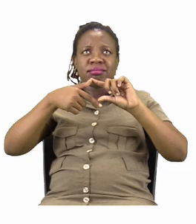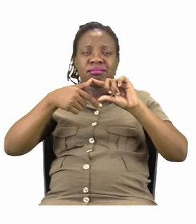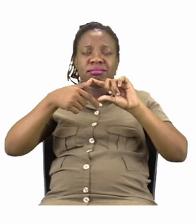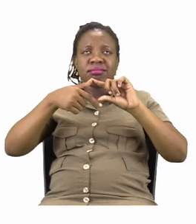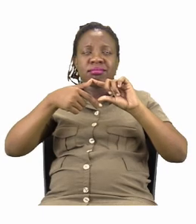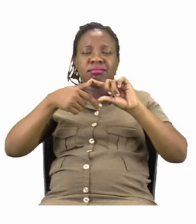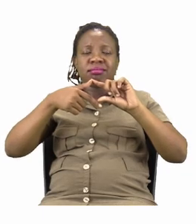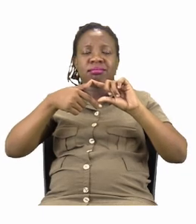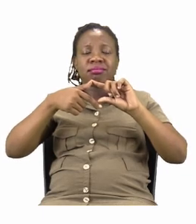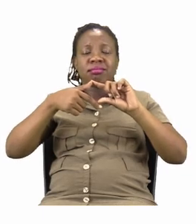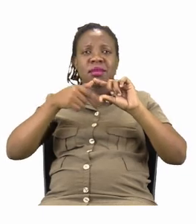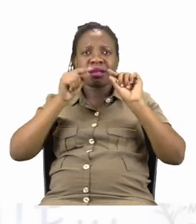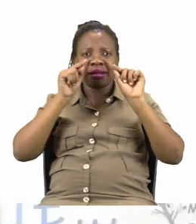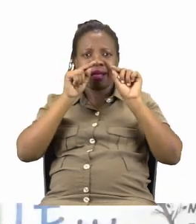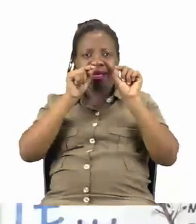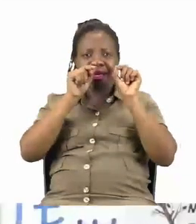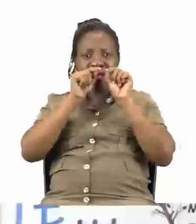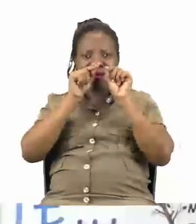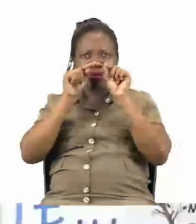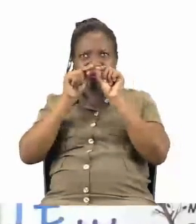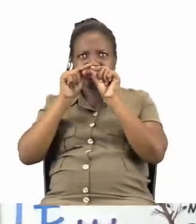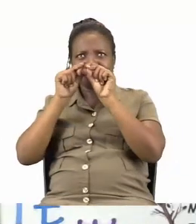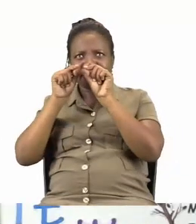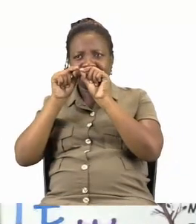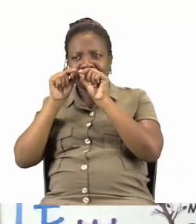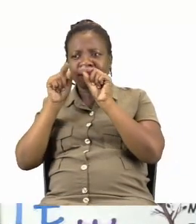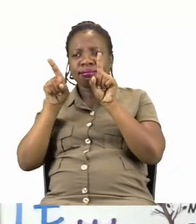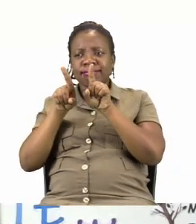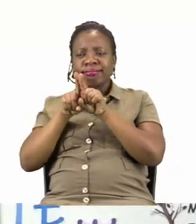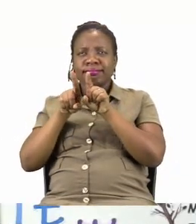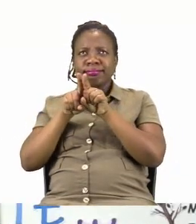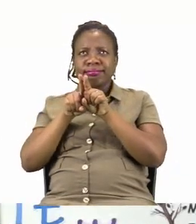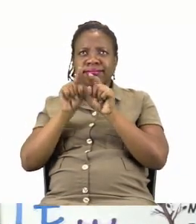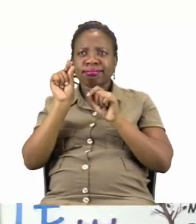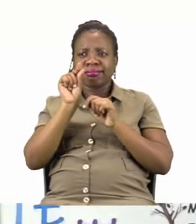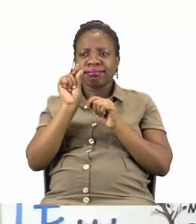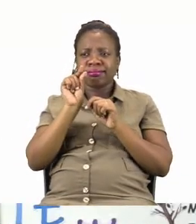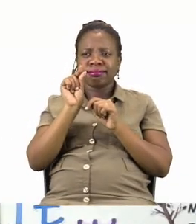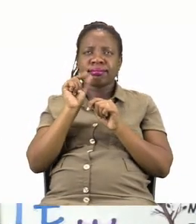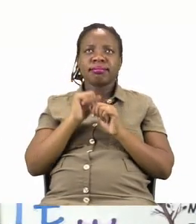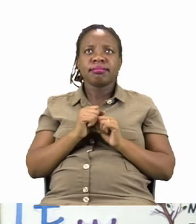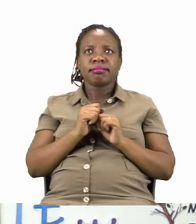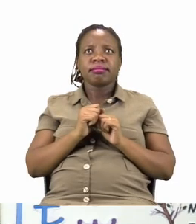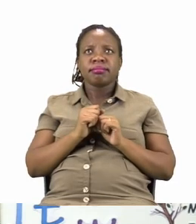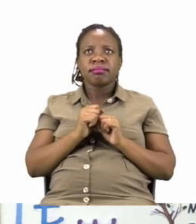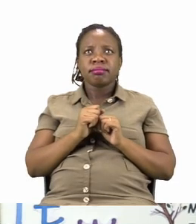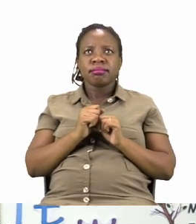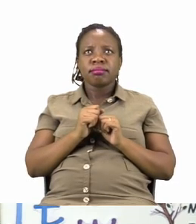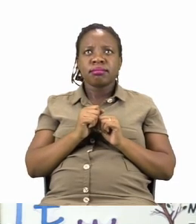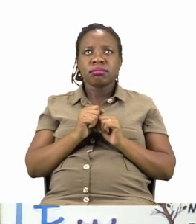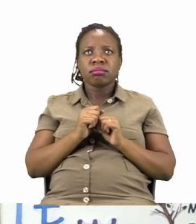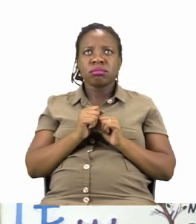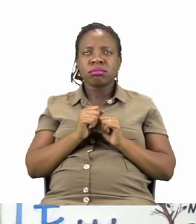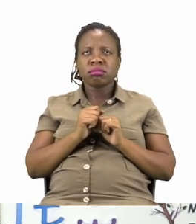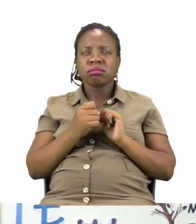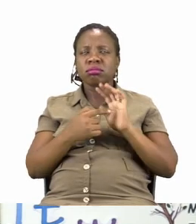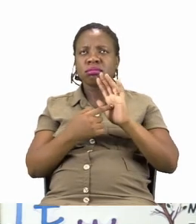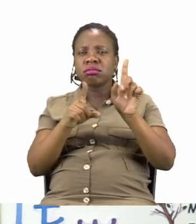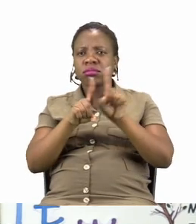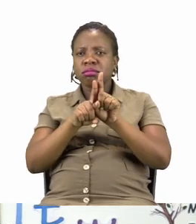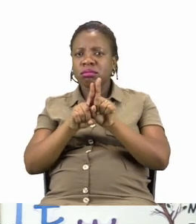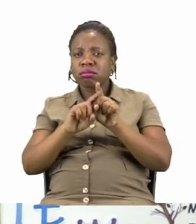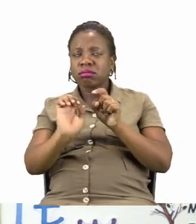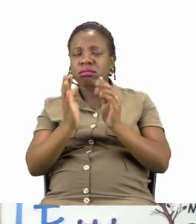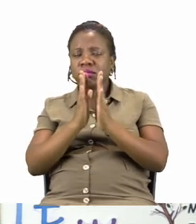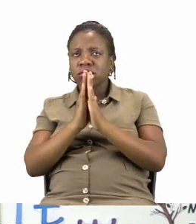different squares. Now, if we look at this shape, you will see it's similar to the one in the booklet. So